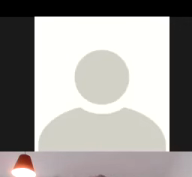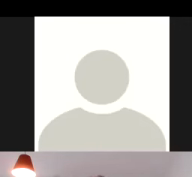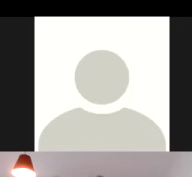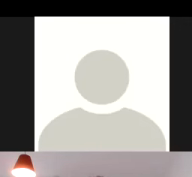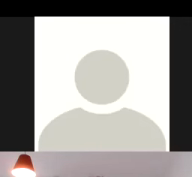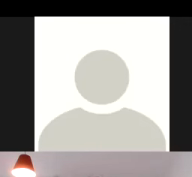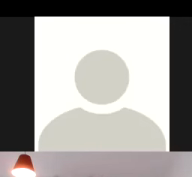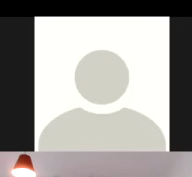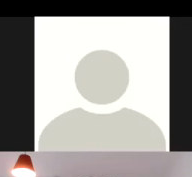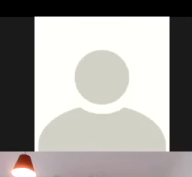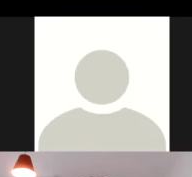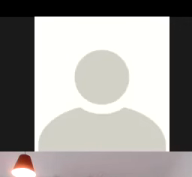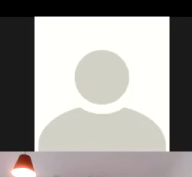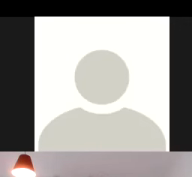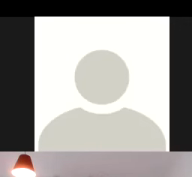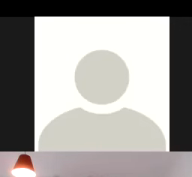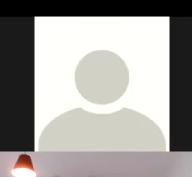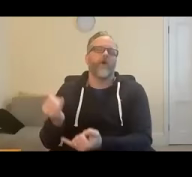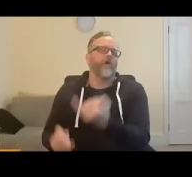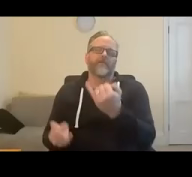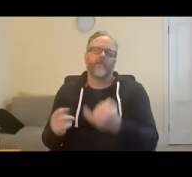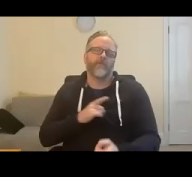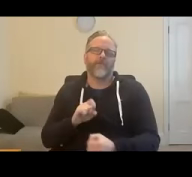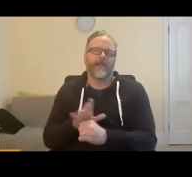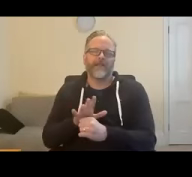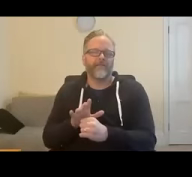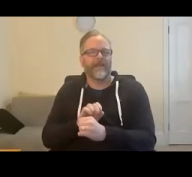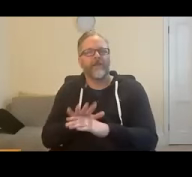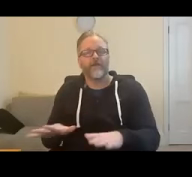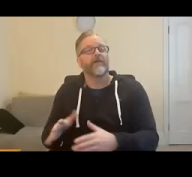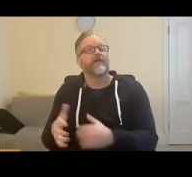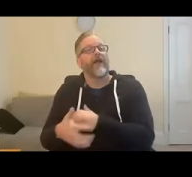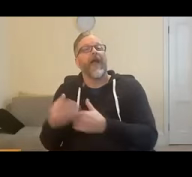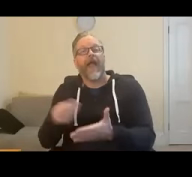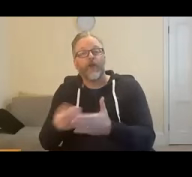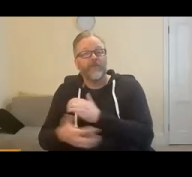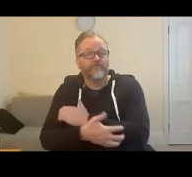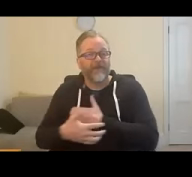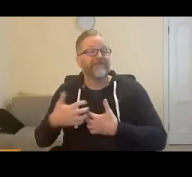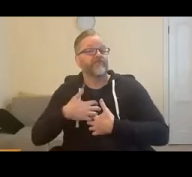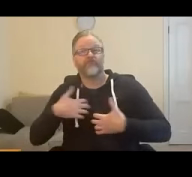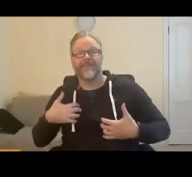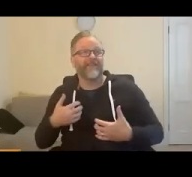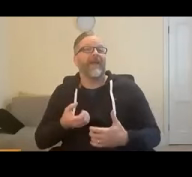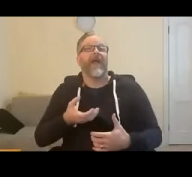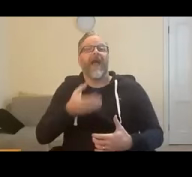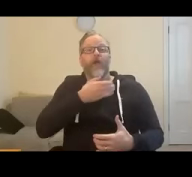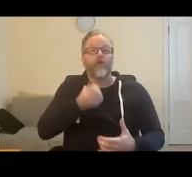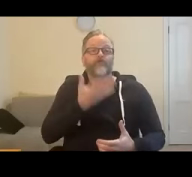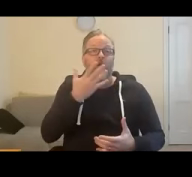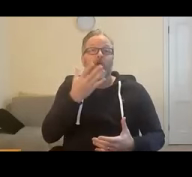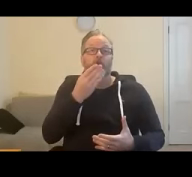all of these things were fueled and exacerbated by the pandemic. So increased stress and economic stress, potentially drug and alcohol abuse,